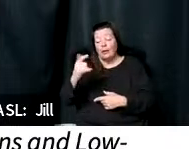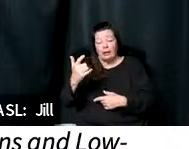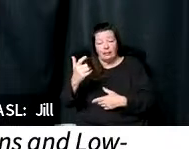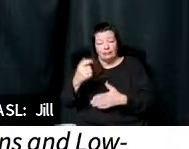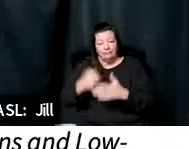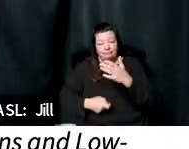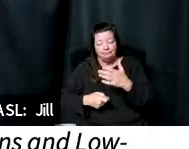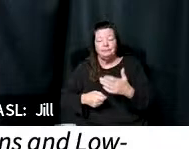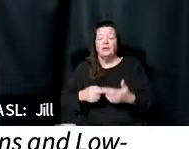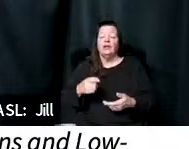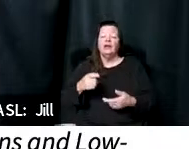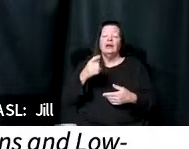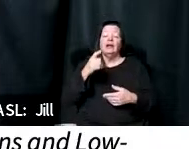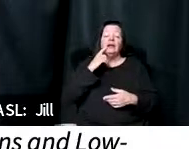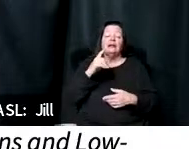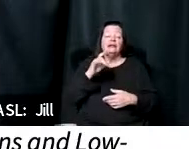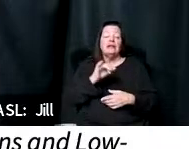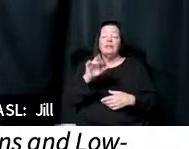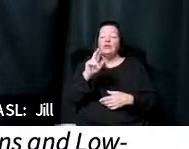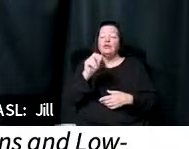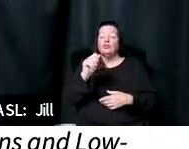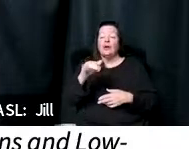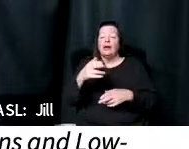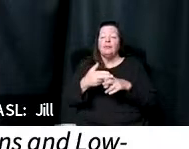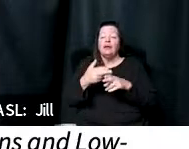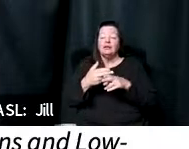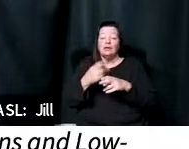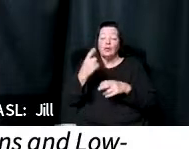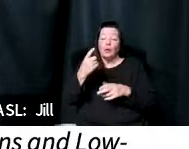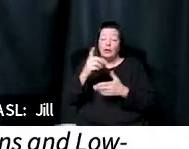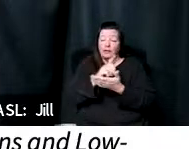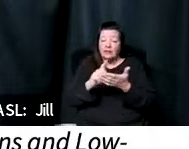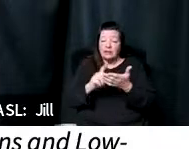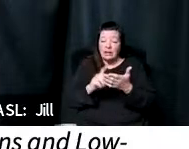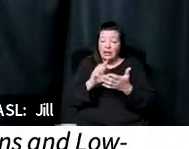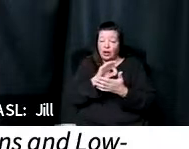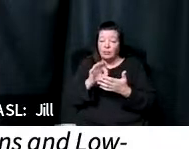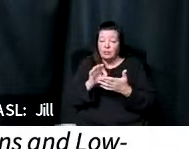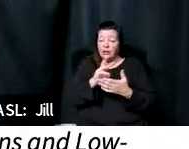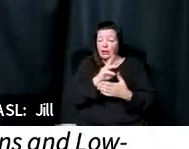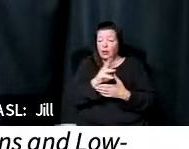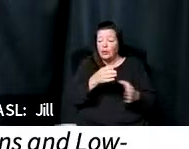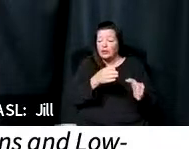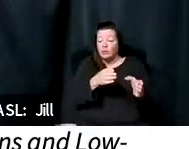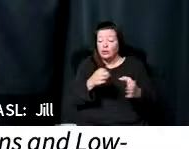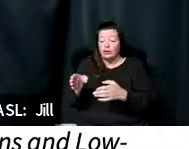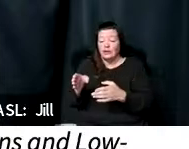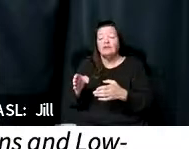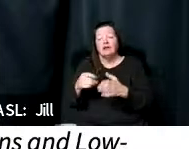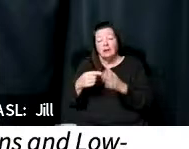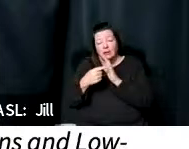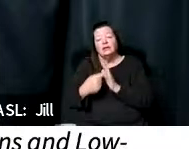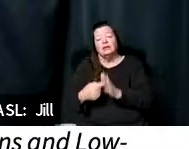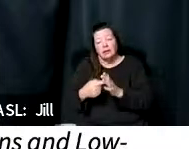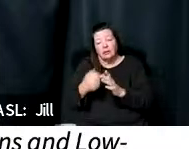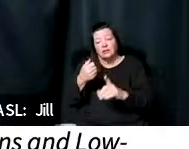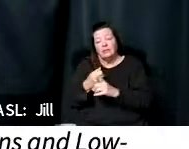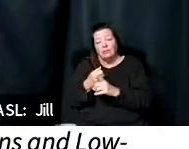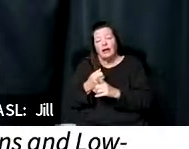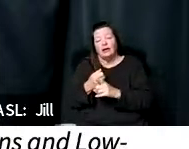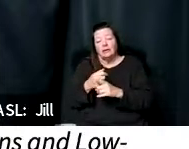mentioned, or as Ray had mentioned, the one of the design options, the westward shift, does show additional impact to residential and